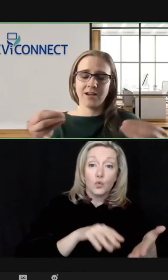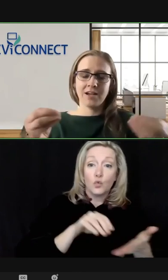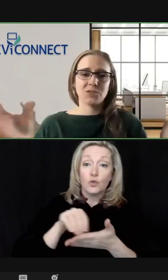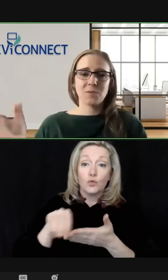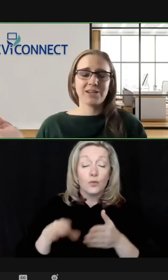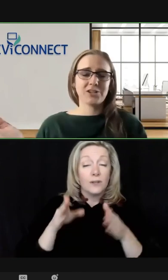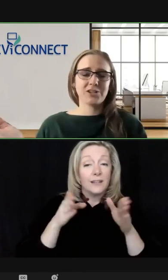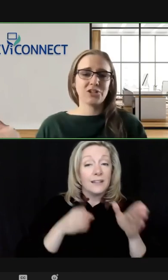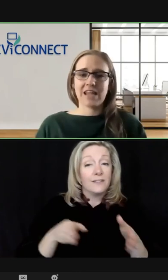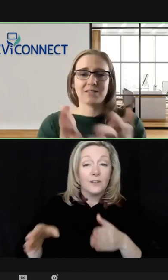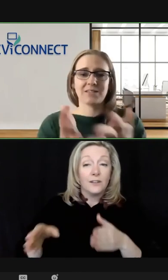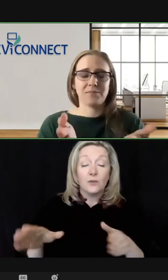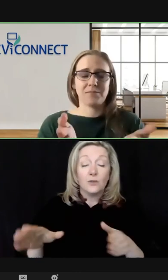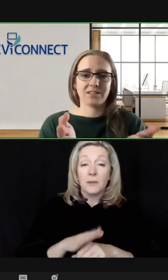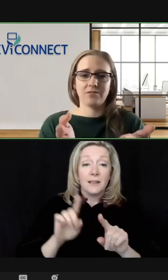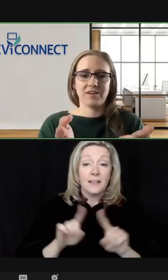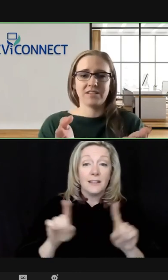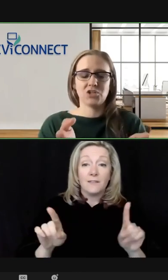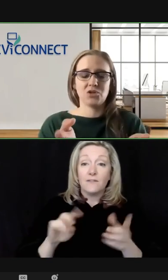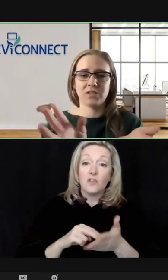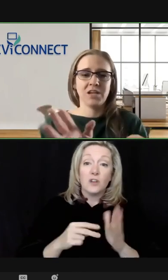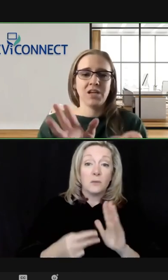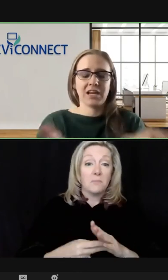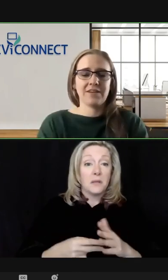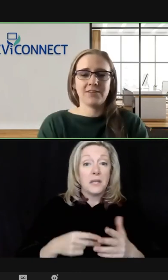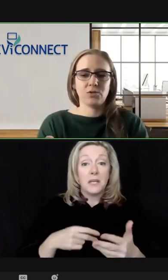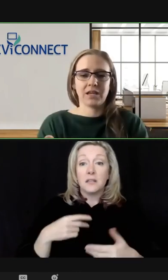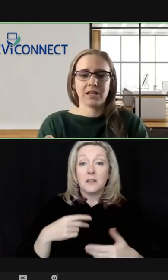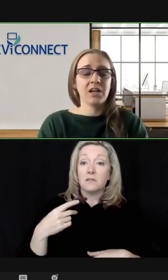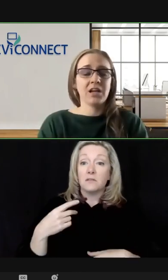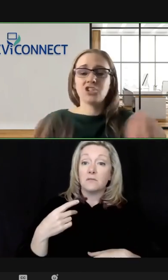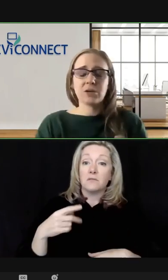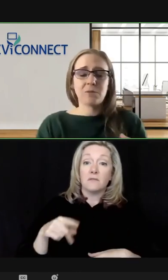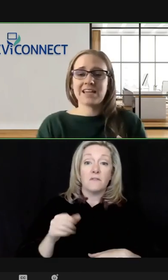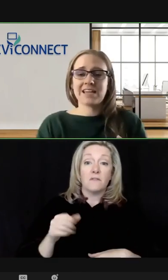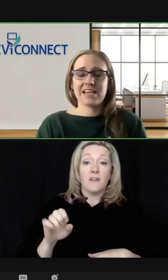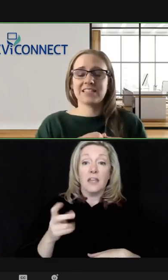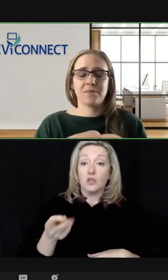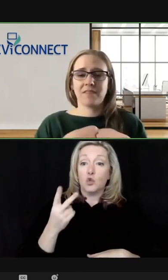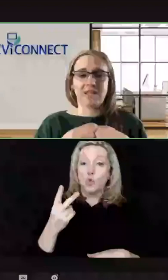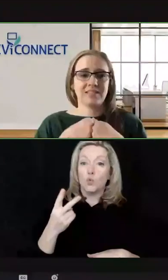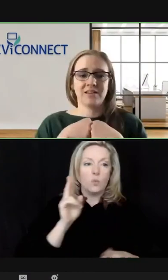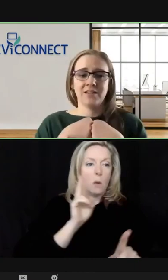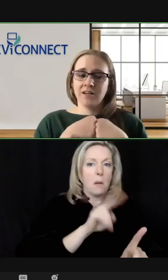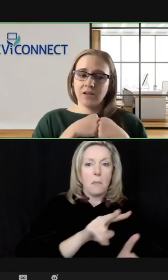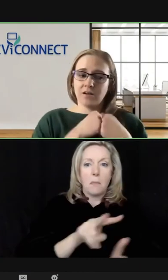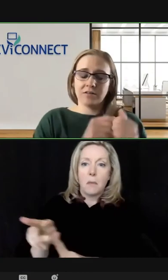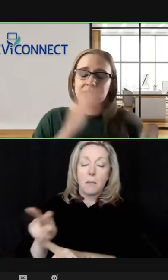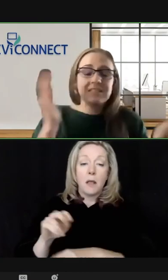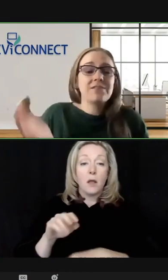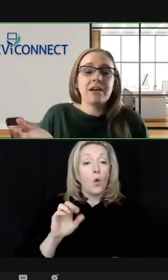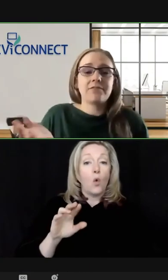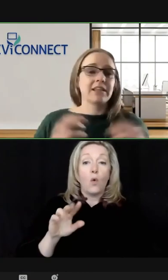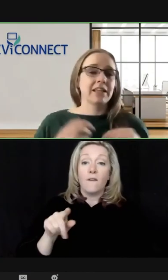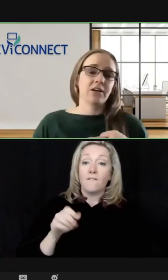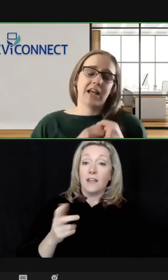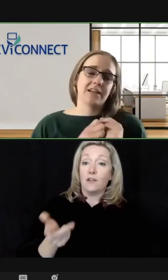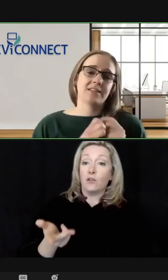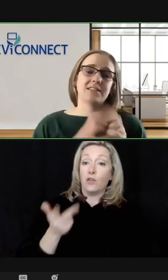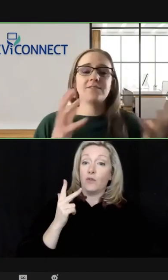meaningful they are. And so we can't just take something that's called phase 2 and give it to a kid. Just like we can't take something that said, oh, it's